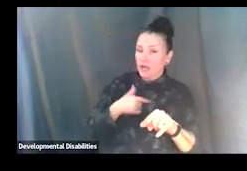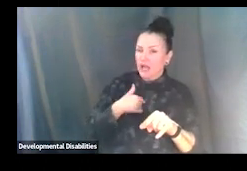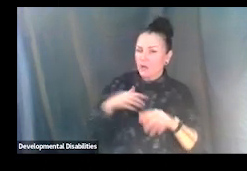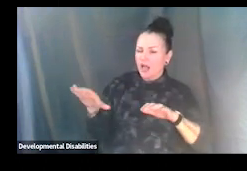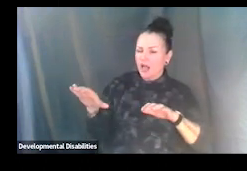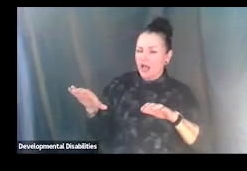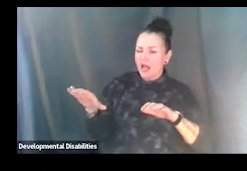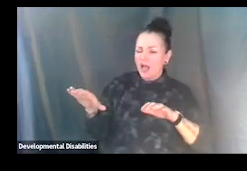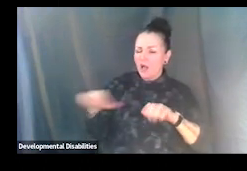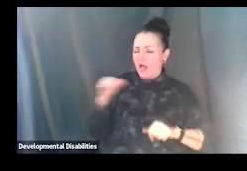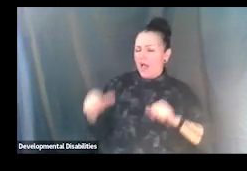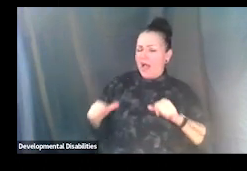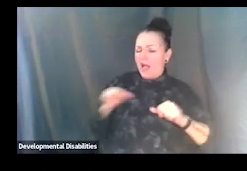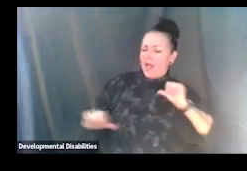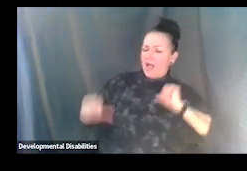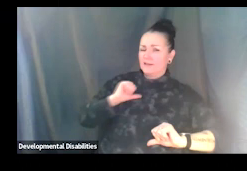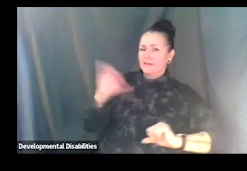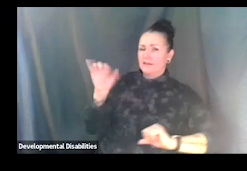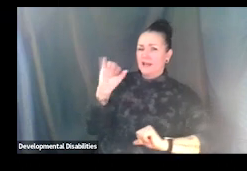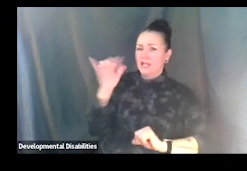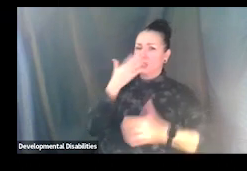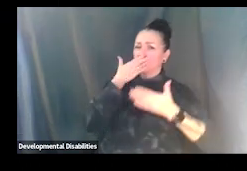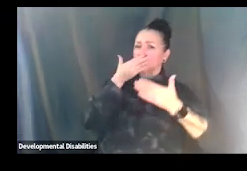Well, I think that it's